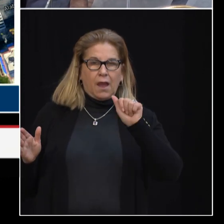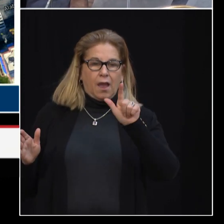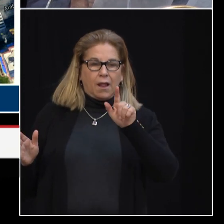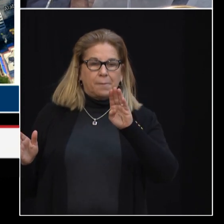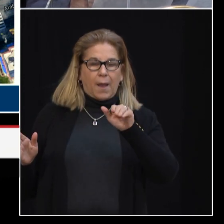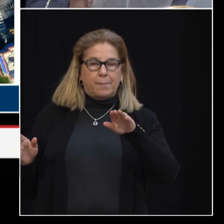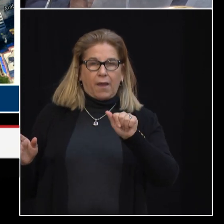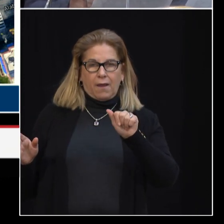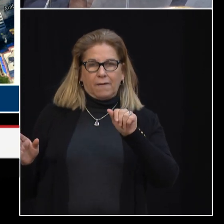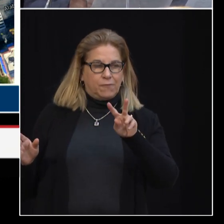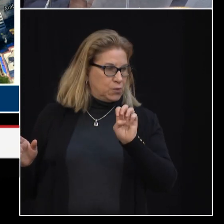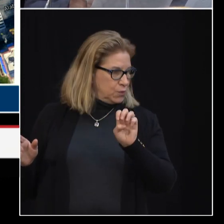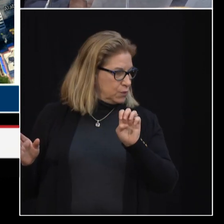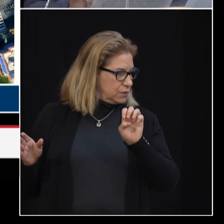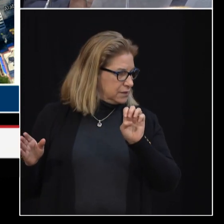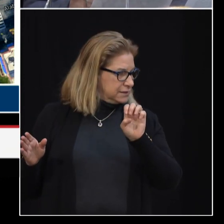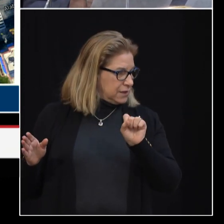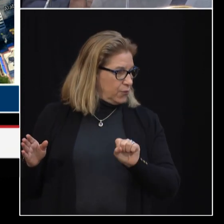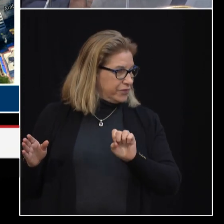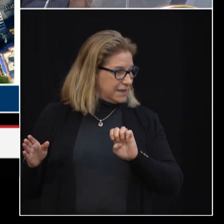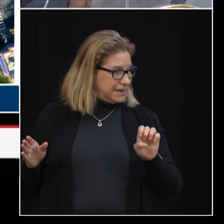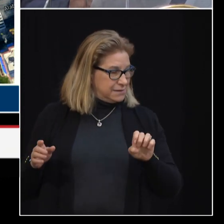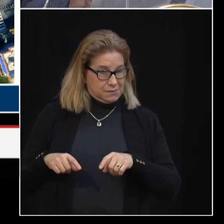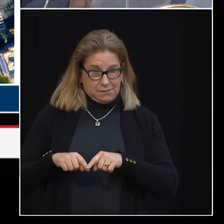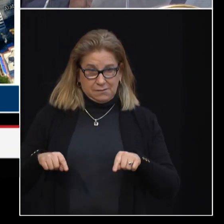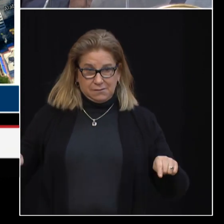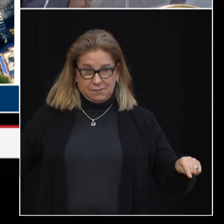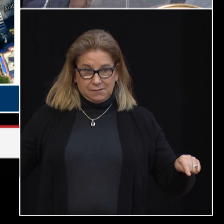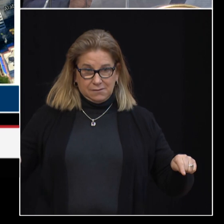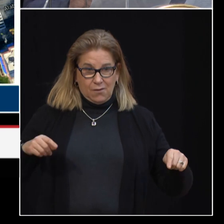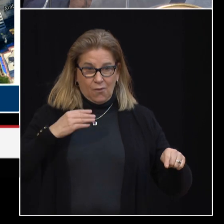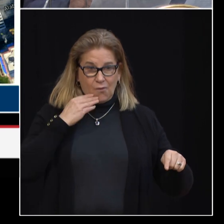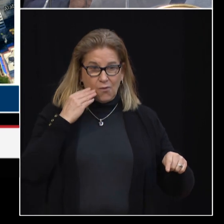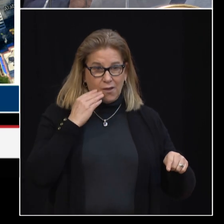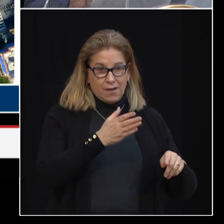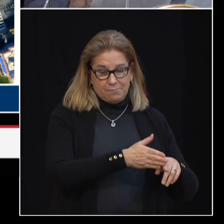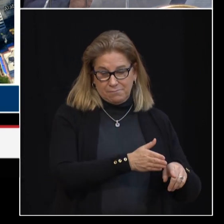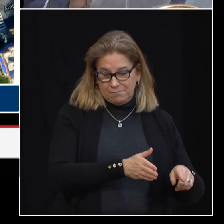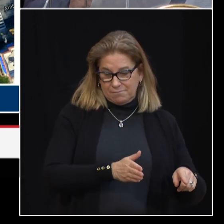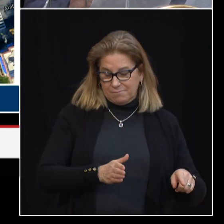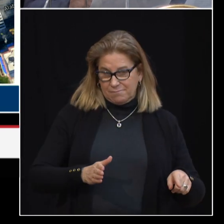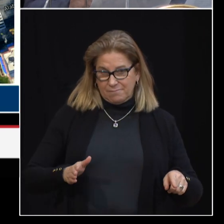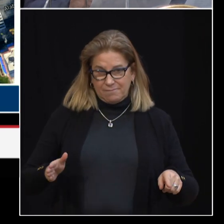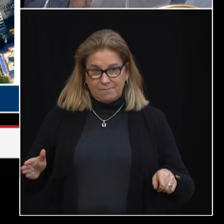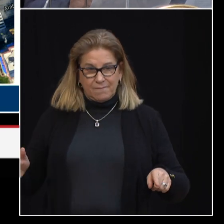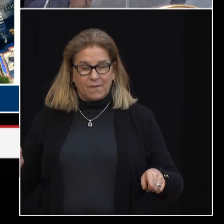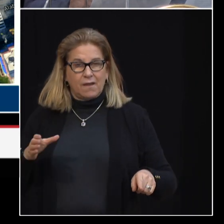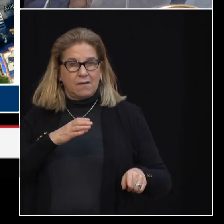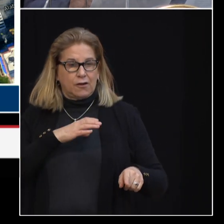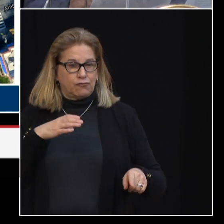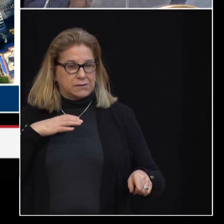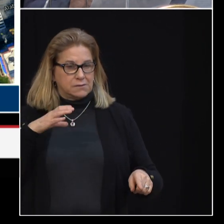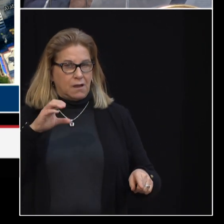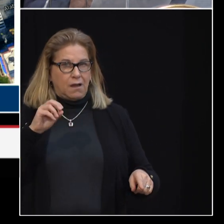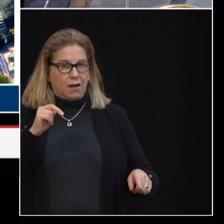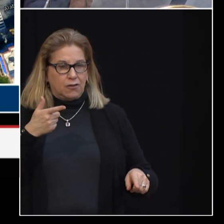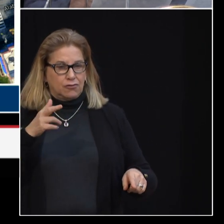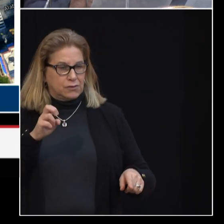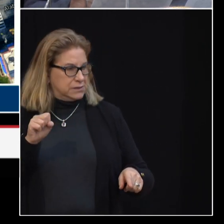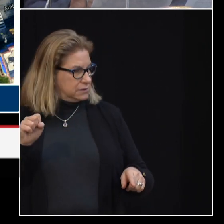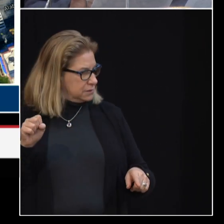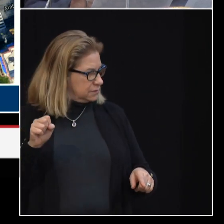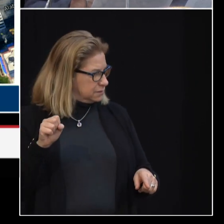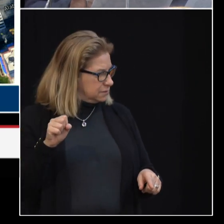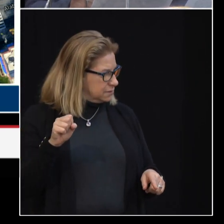8's Congress Heights. This vacant lot is almost 13,000 square feet and is currently zoned RA1, which permits low to